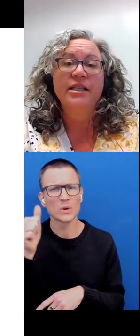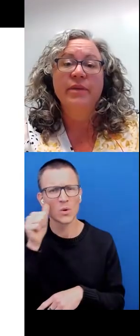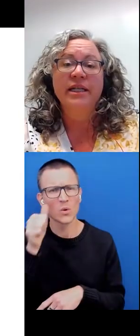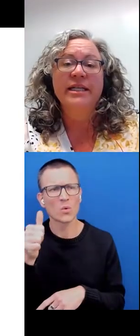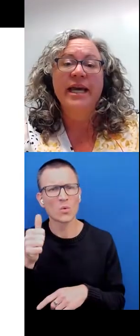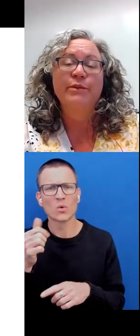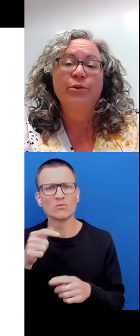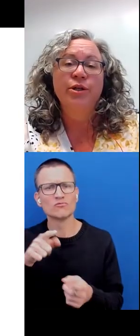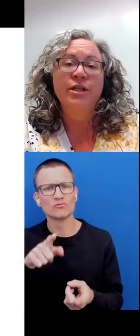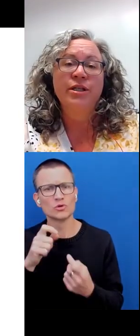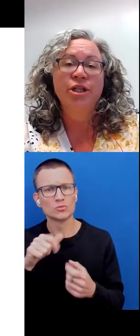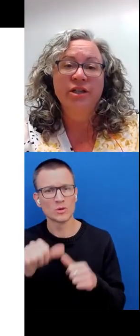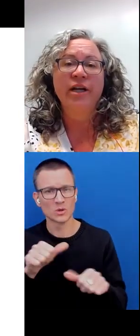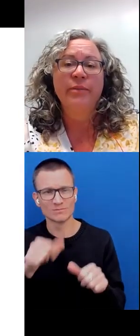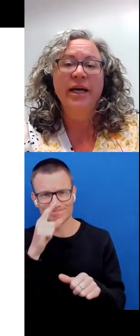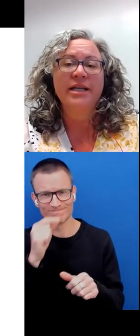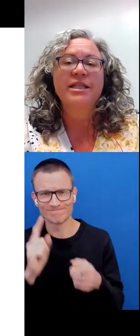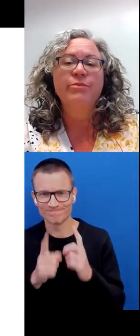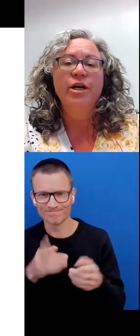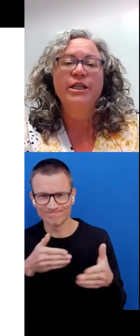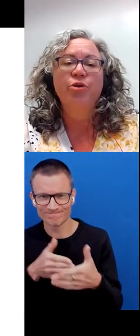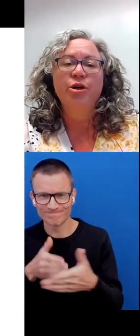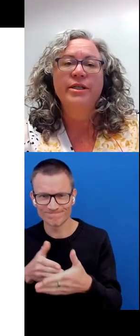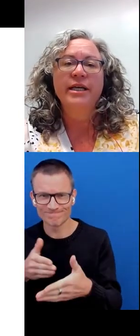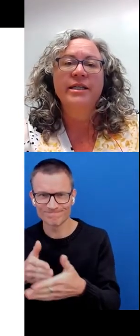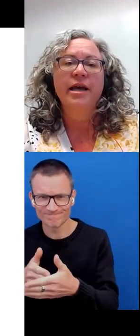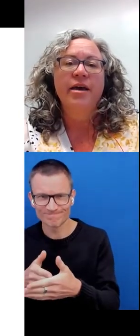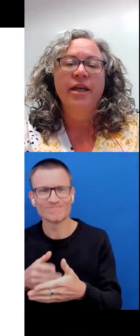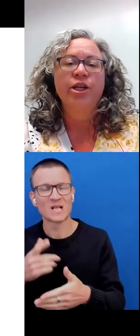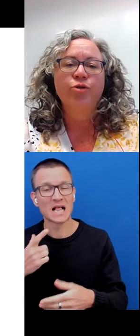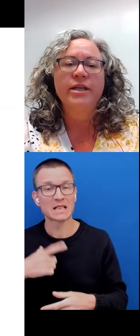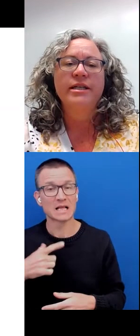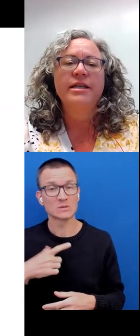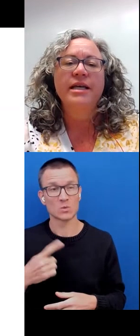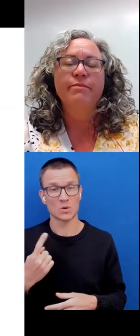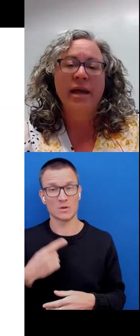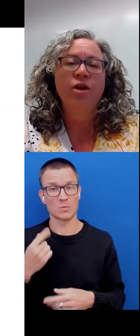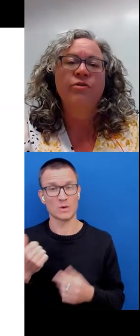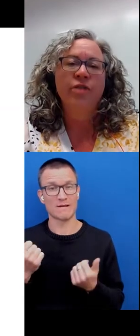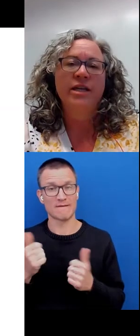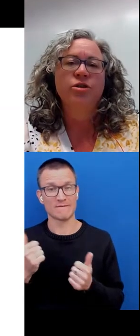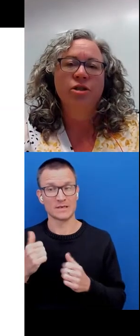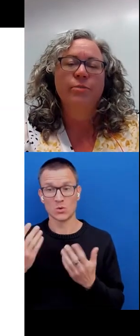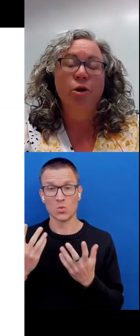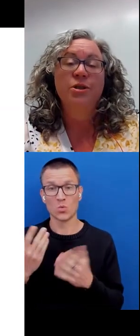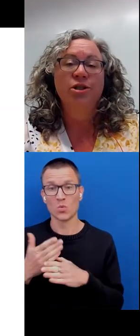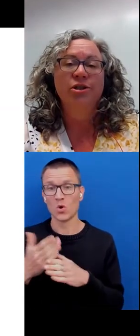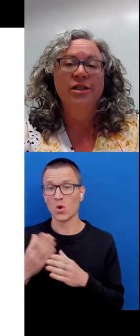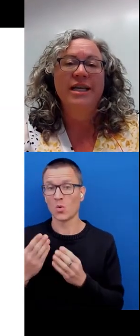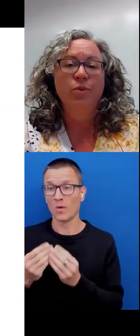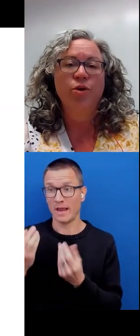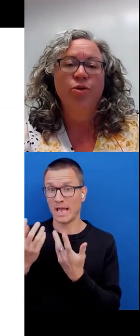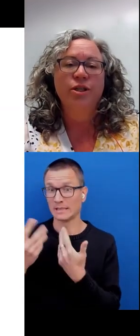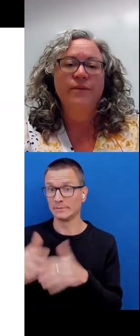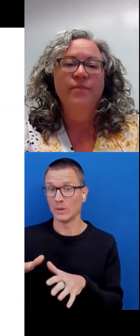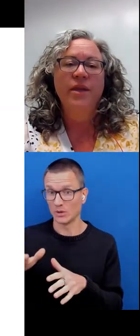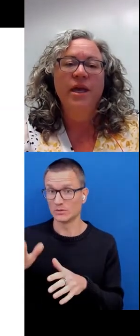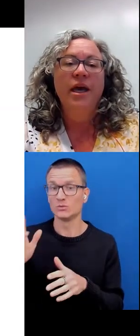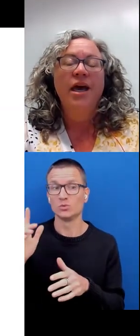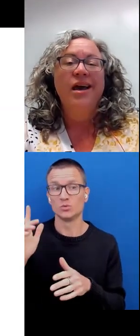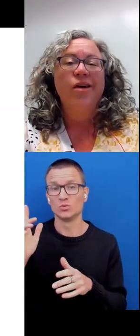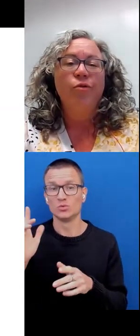with accessibility experts to develop a customised process that addresses as many of these obstacles as we